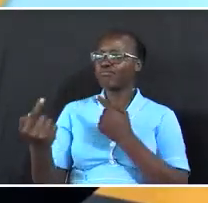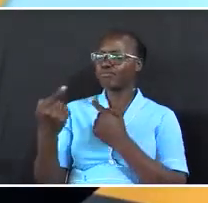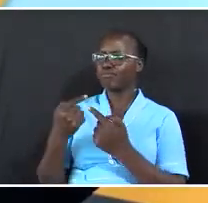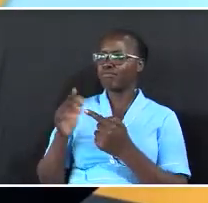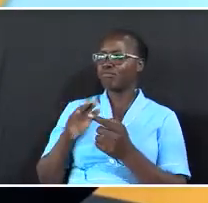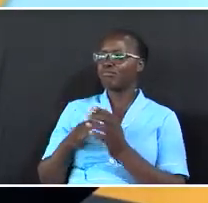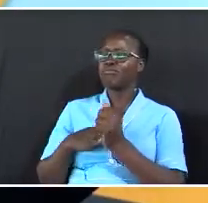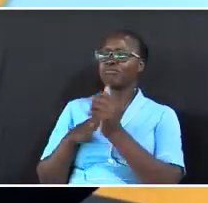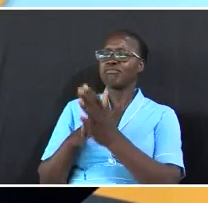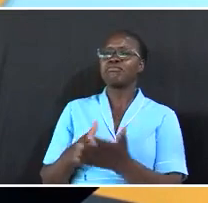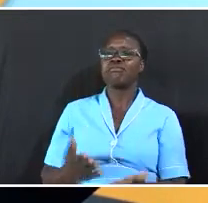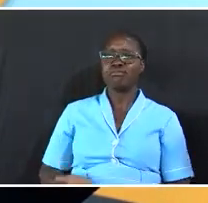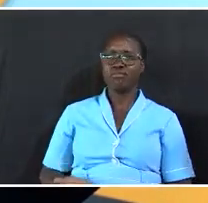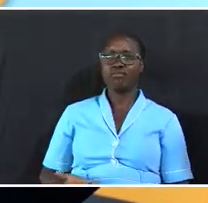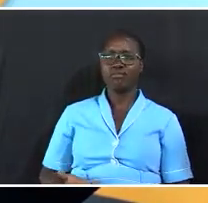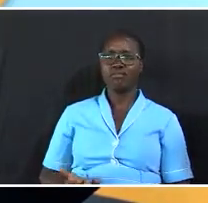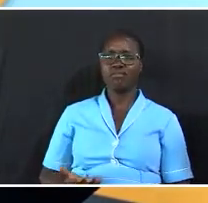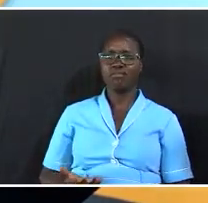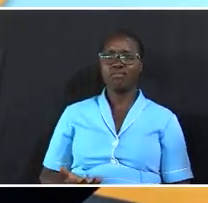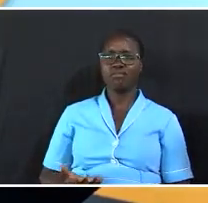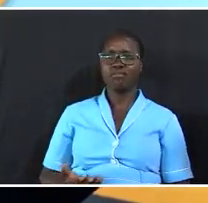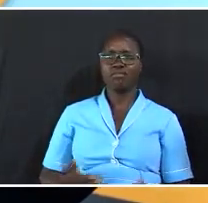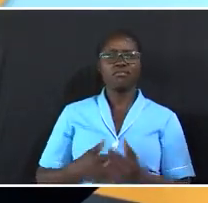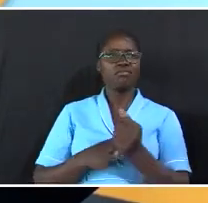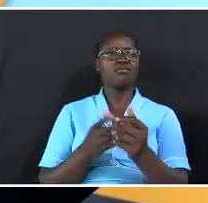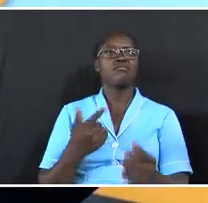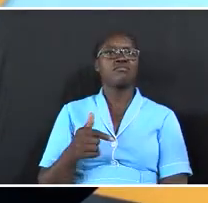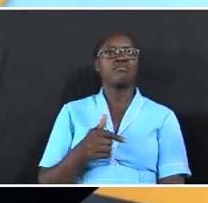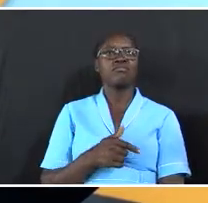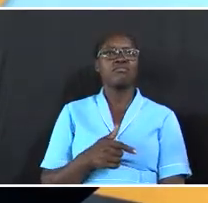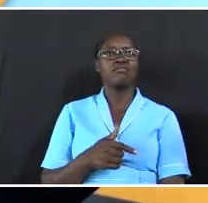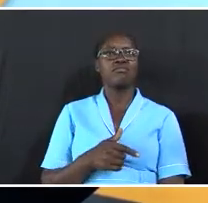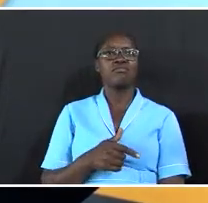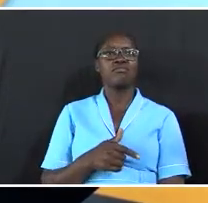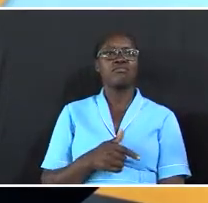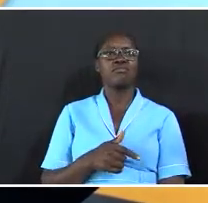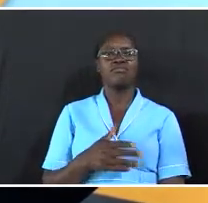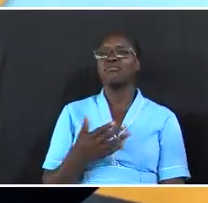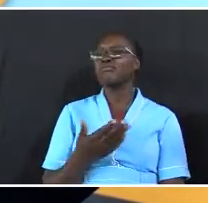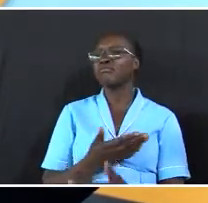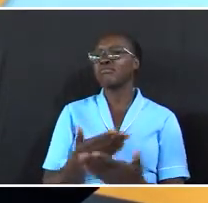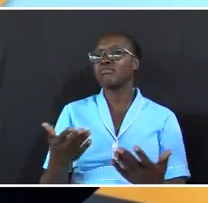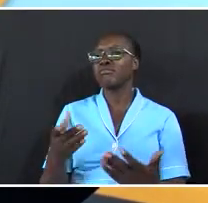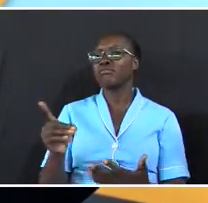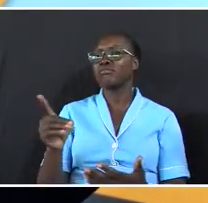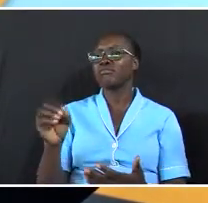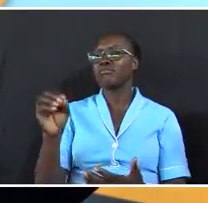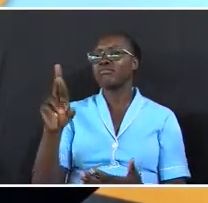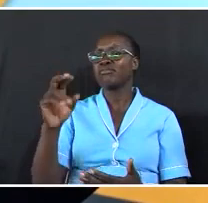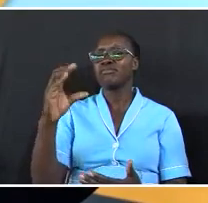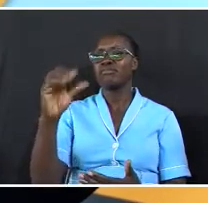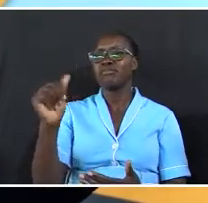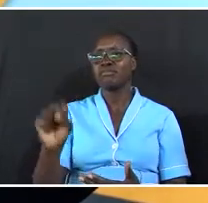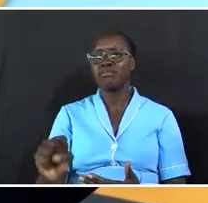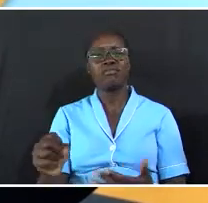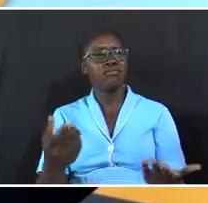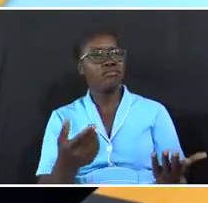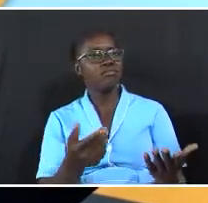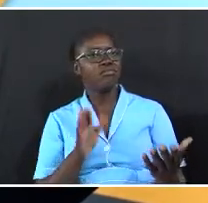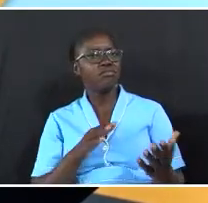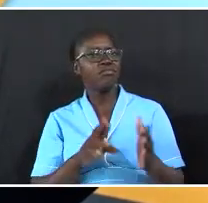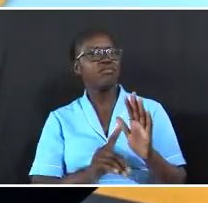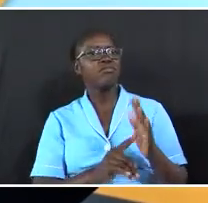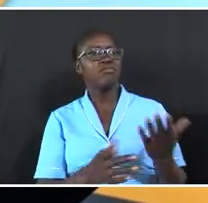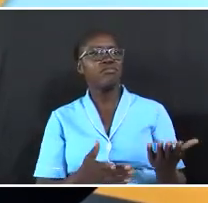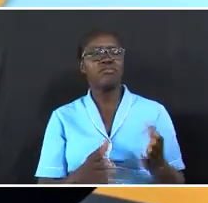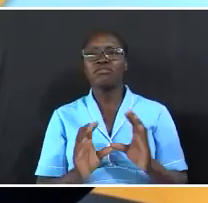women ministry leader, there you are leading us. Is this now Dorcas? Is this now women ministry? Is